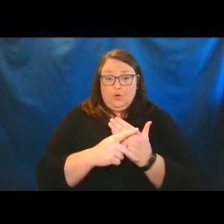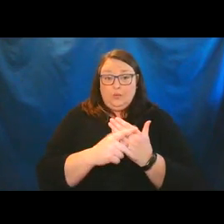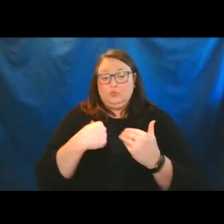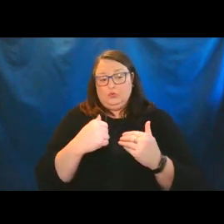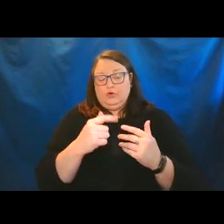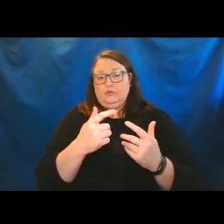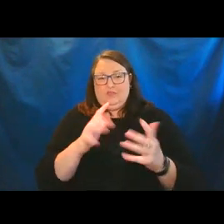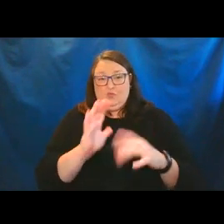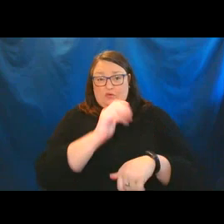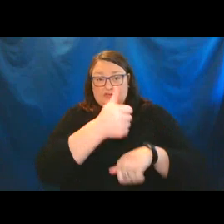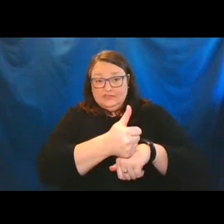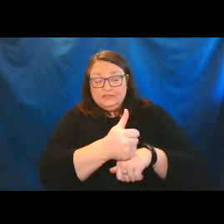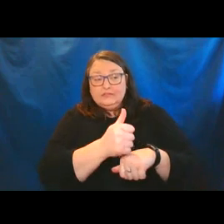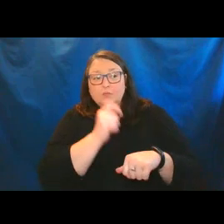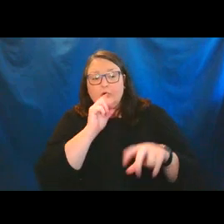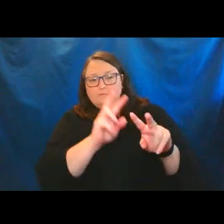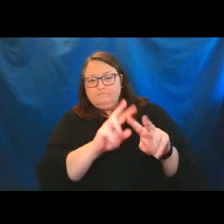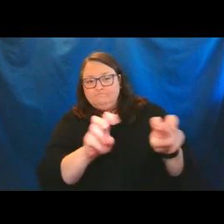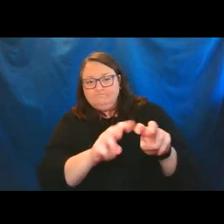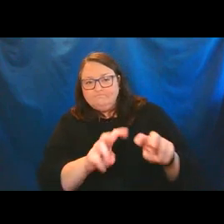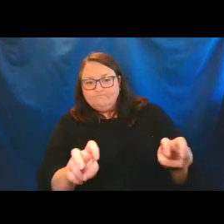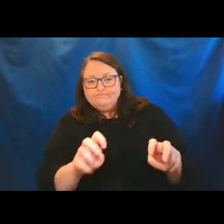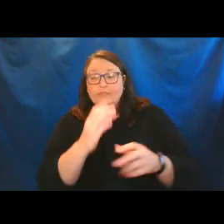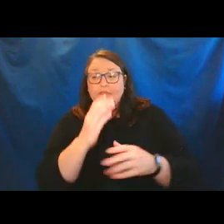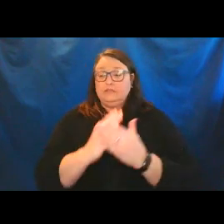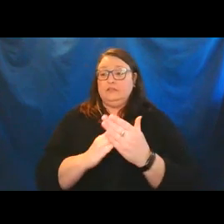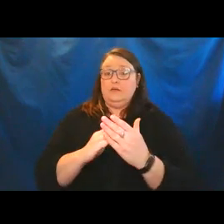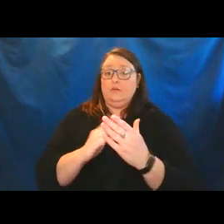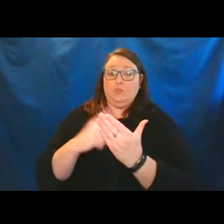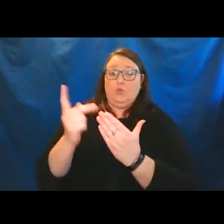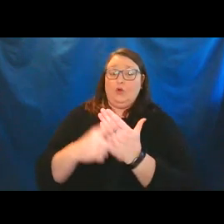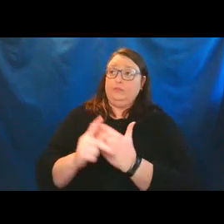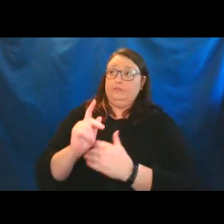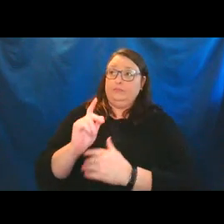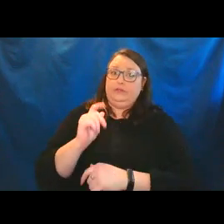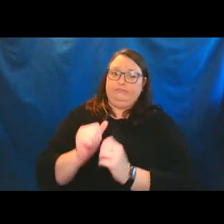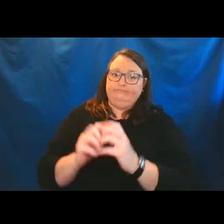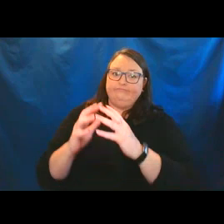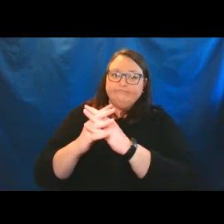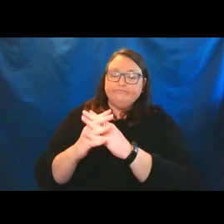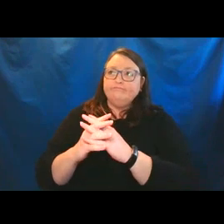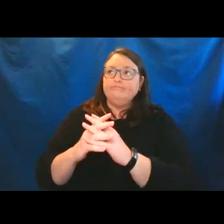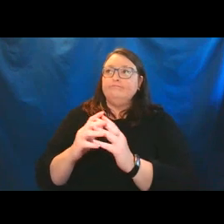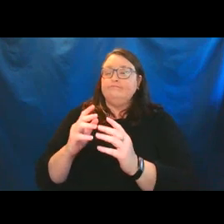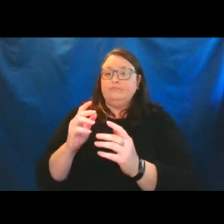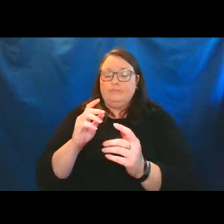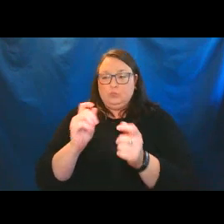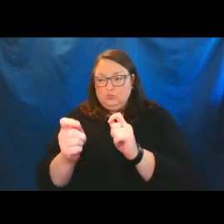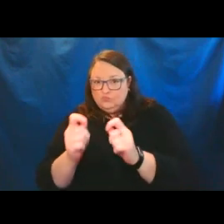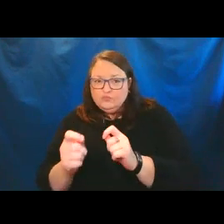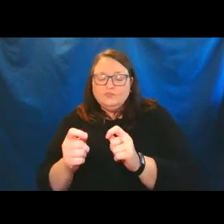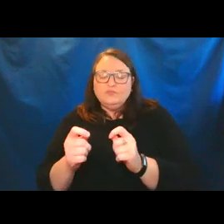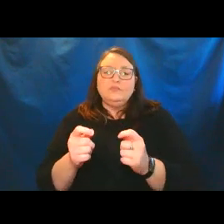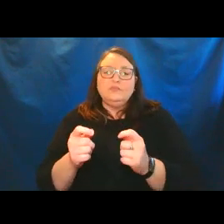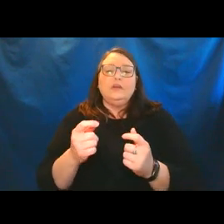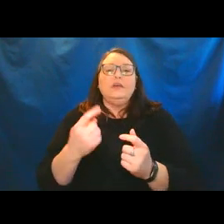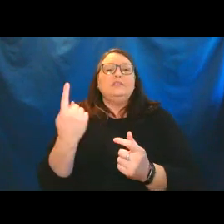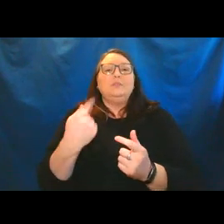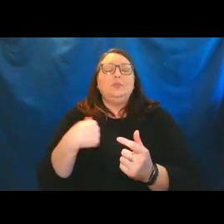existing. Some of them are in the process of being developed or being adjusted. But what we are looking at is something that goes beyond